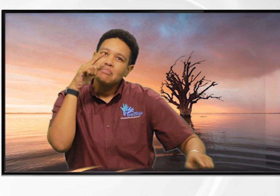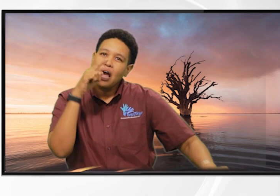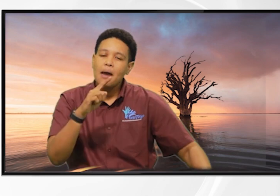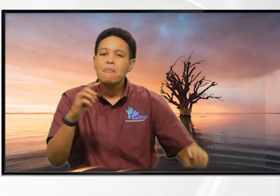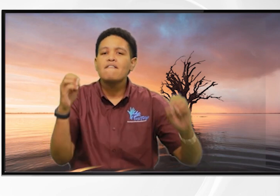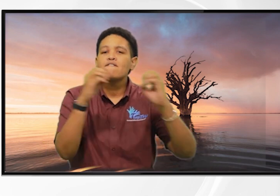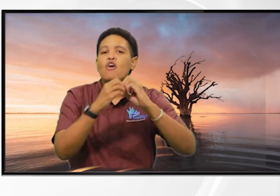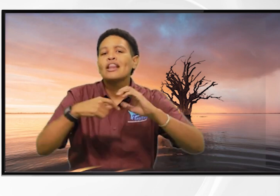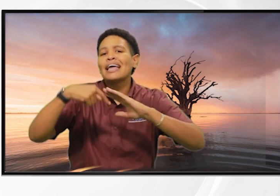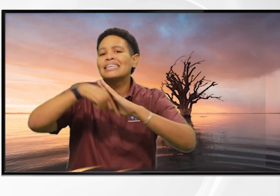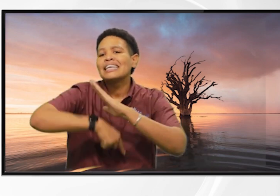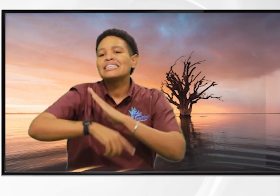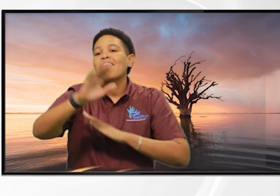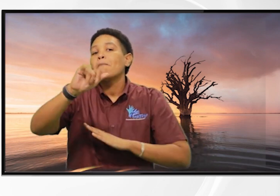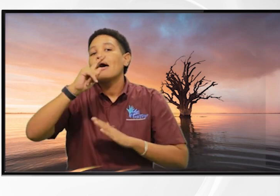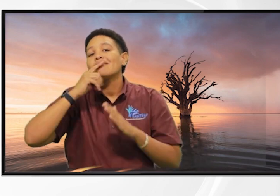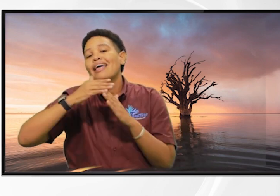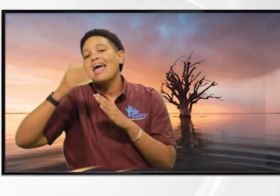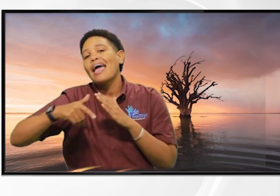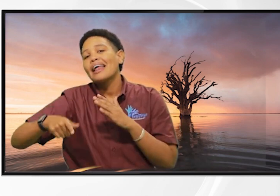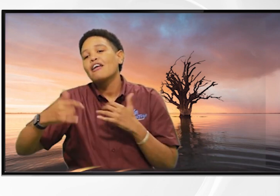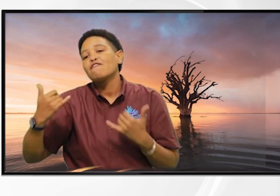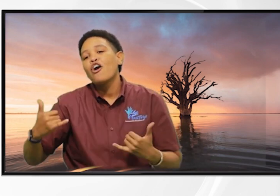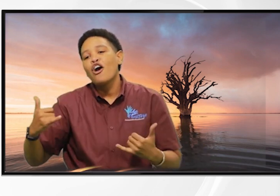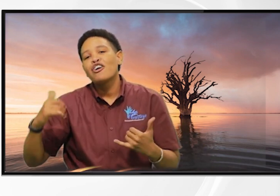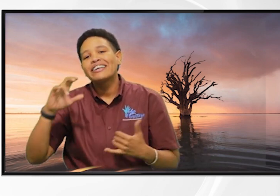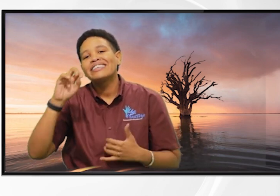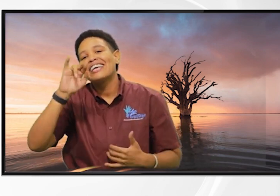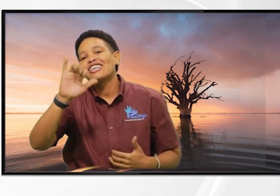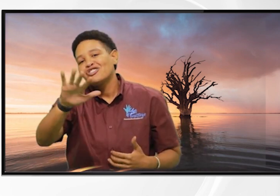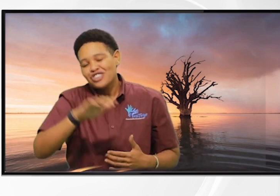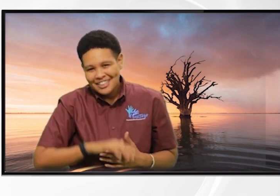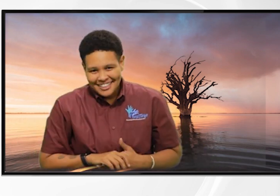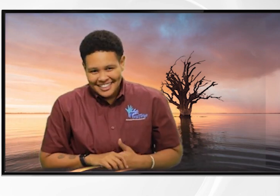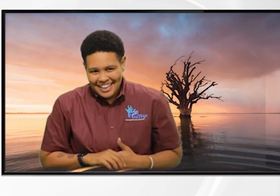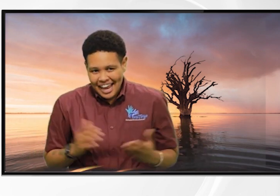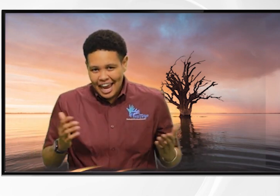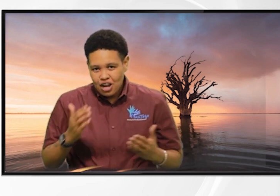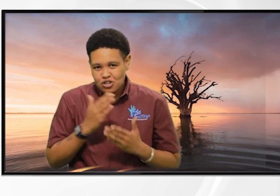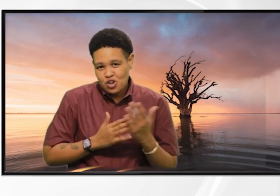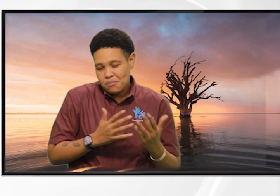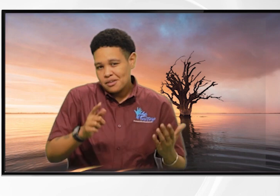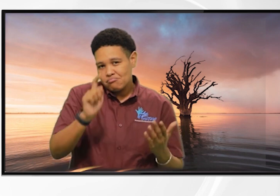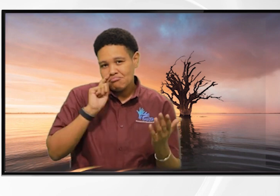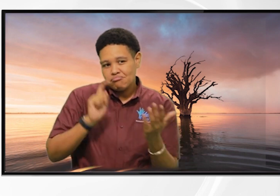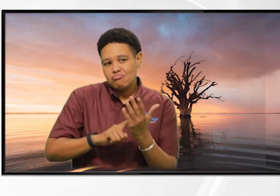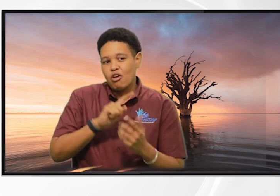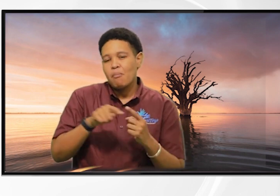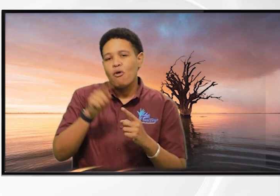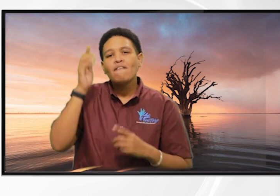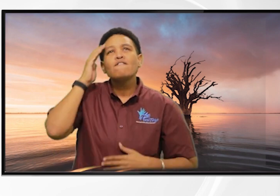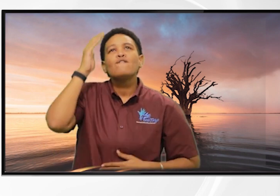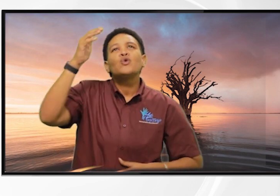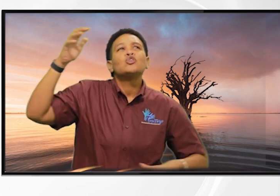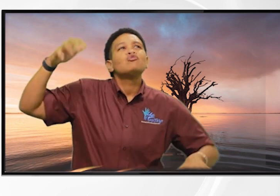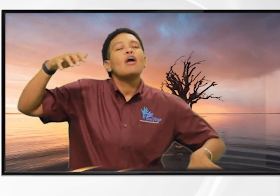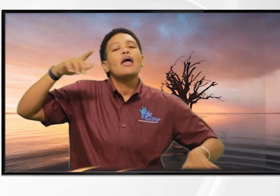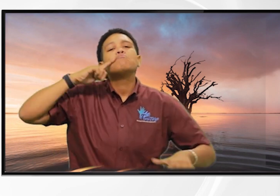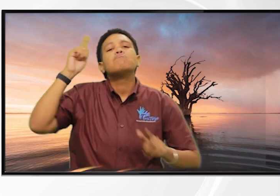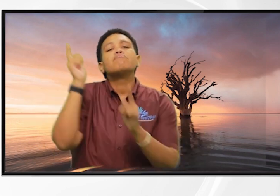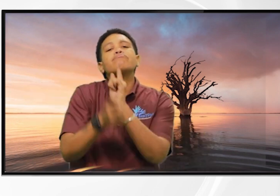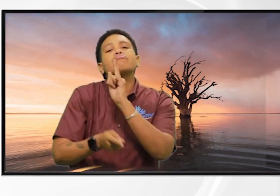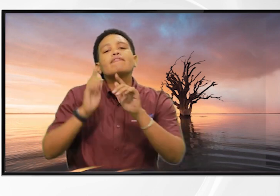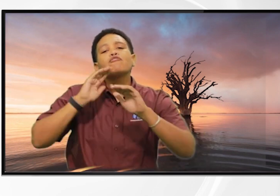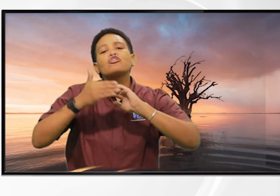further intensifies by the end of the current century. Here are some things to note about the future rainfall changes